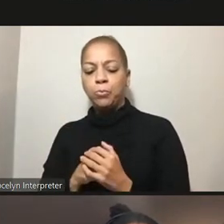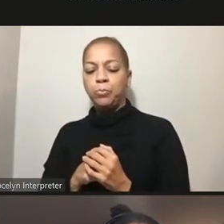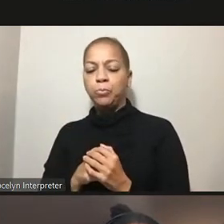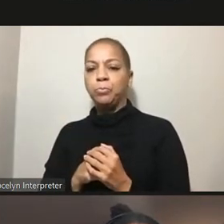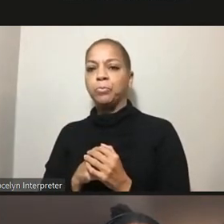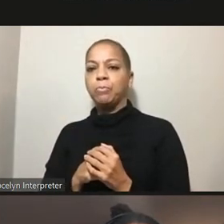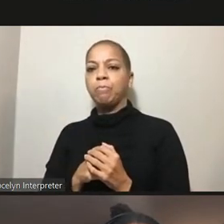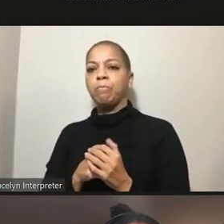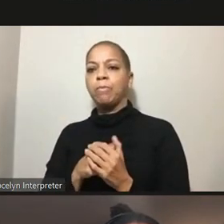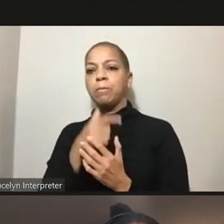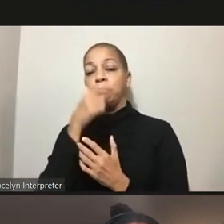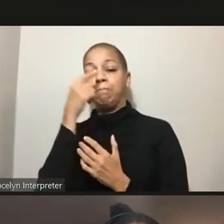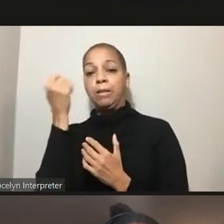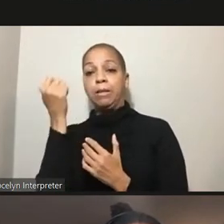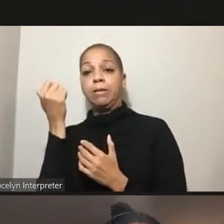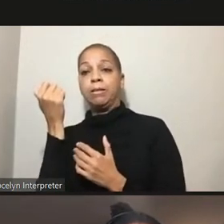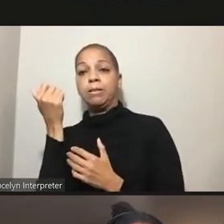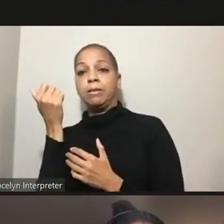because